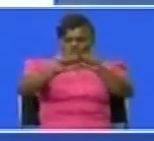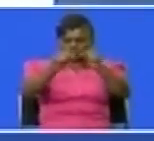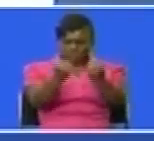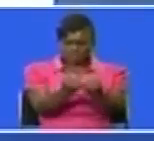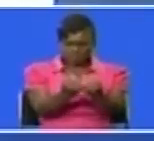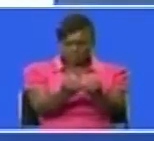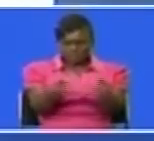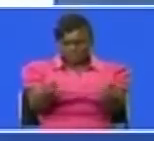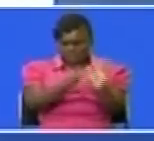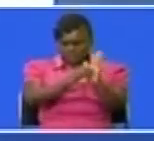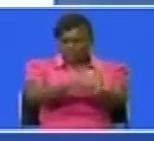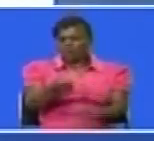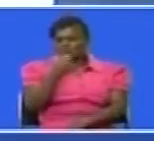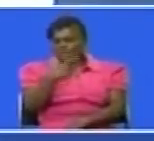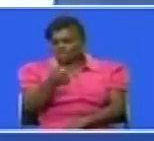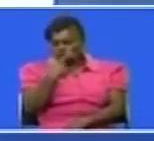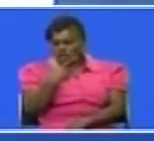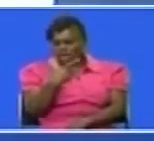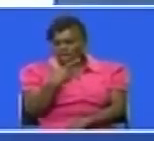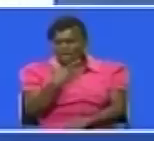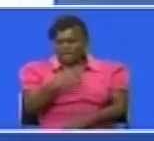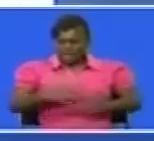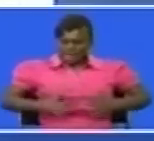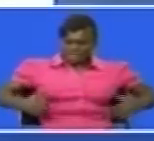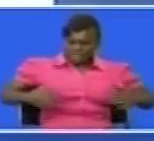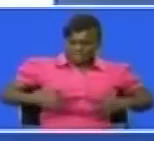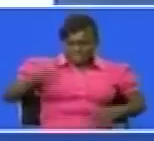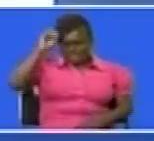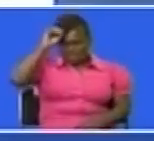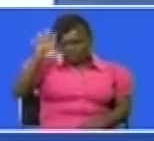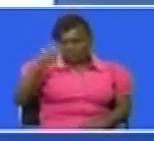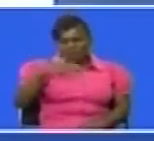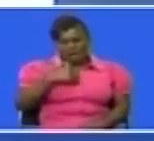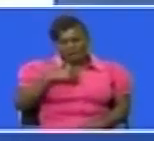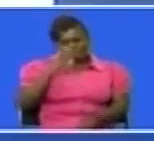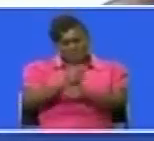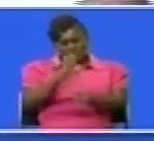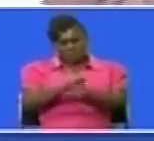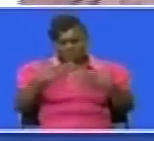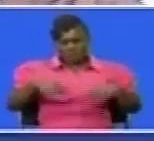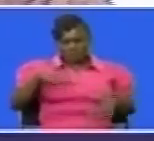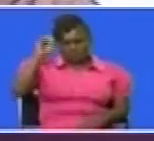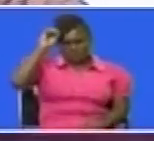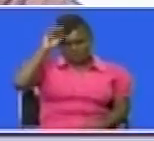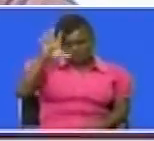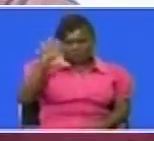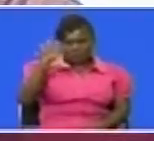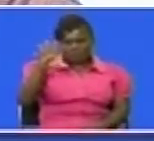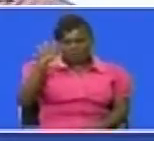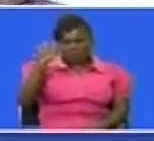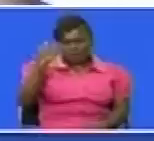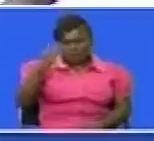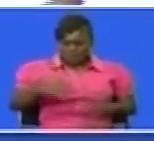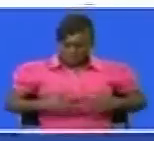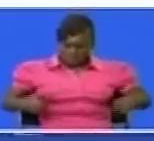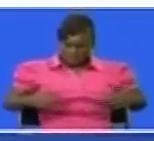you put medical equipment in Garissa Hospital and you put medical equipment in Kiambu Hospital, there is a higher population in Kiambu Hospital but a bigger landmass in Garissa Hospital.